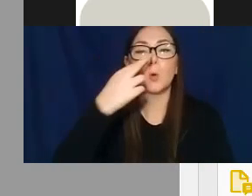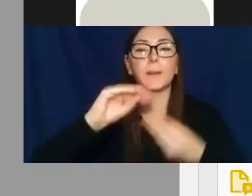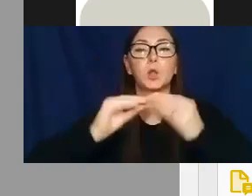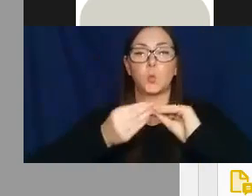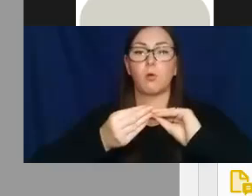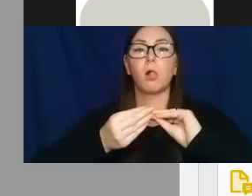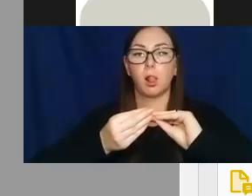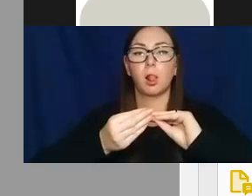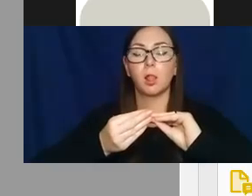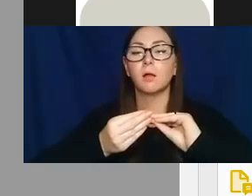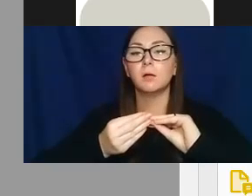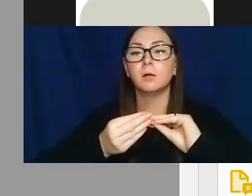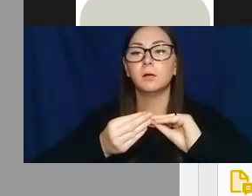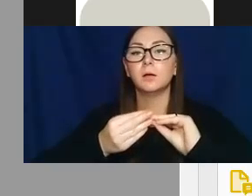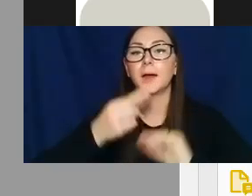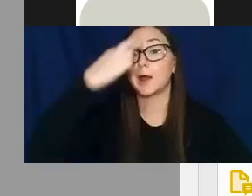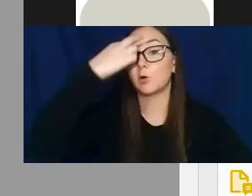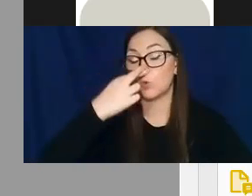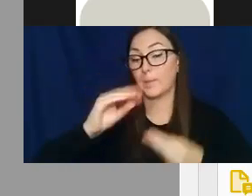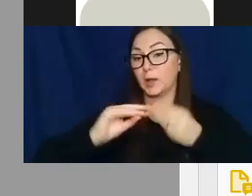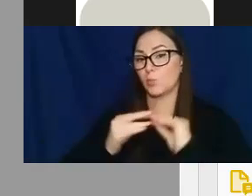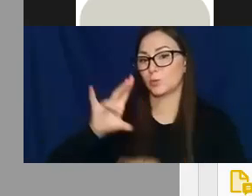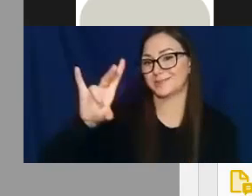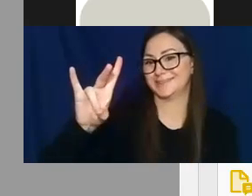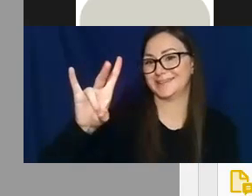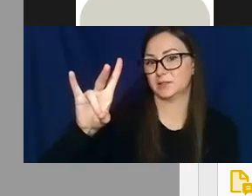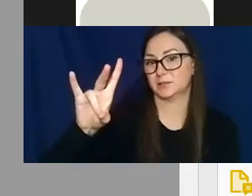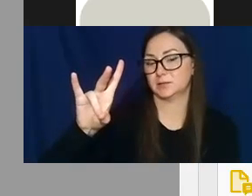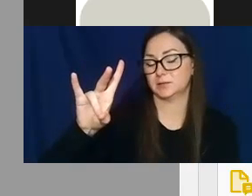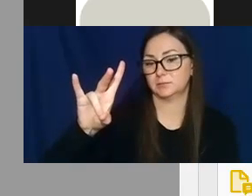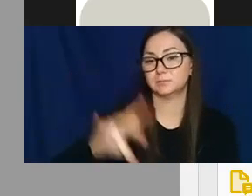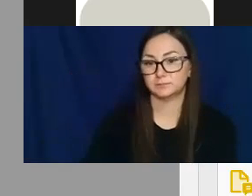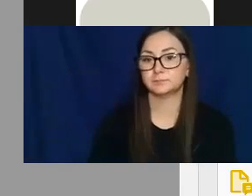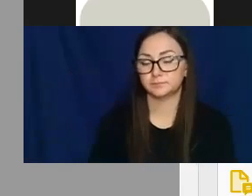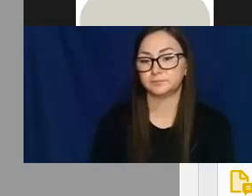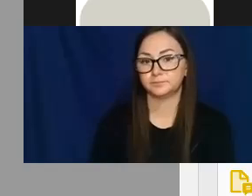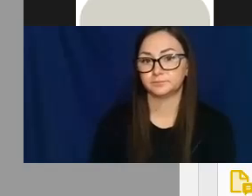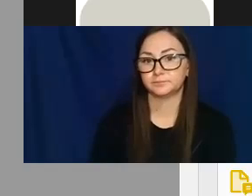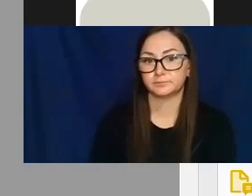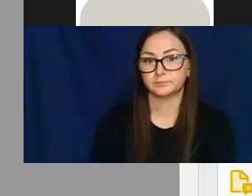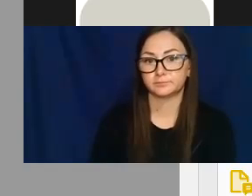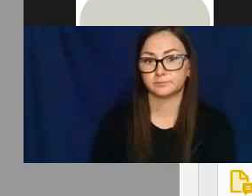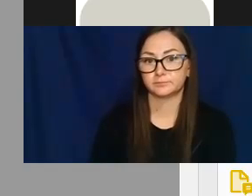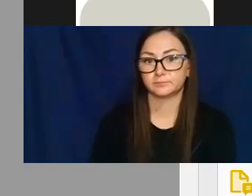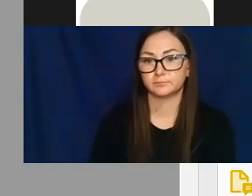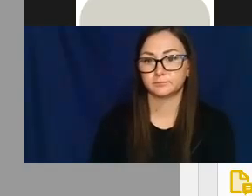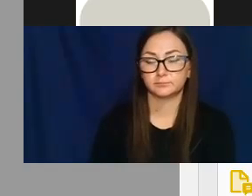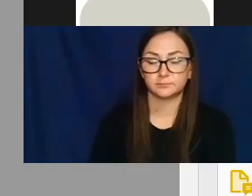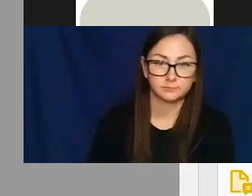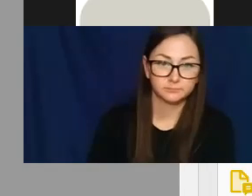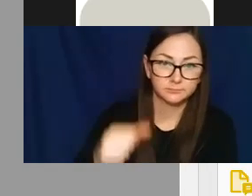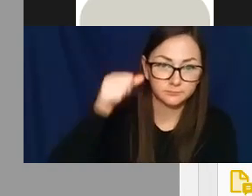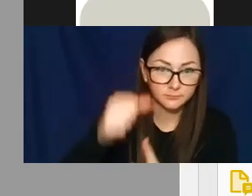numeral is 7. If you're not familiar with the Roman numeral notation, the letter capital I is